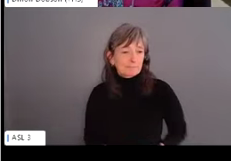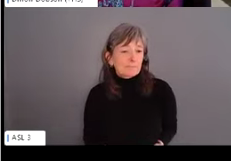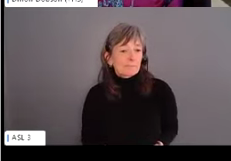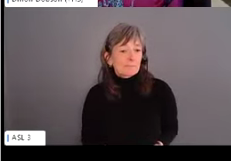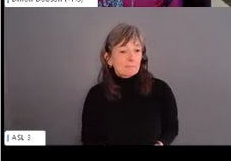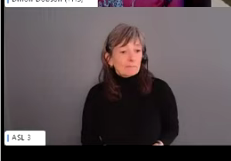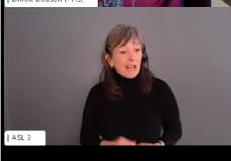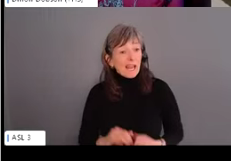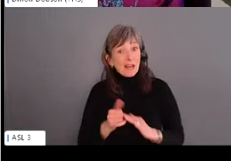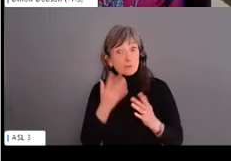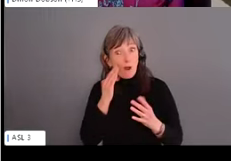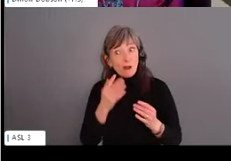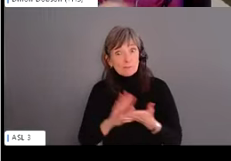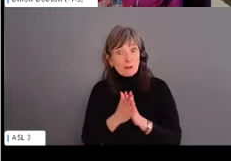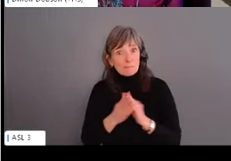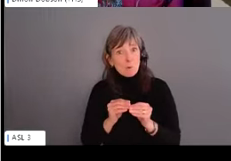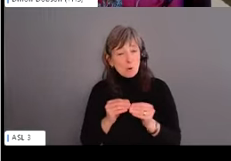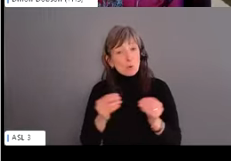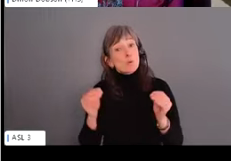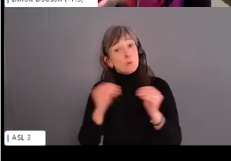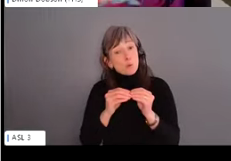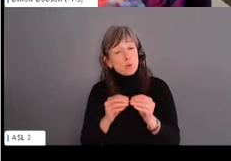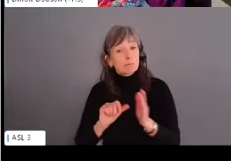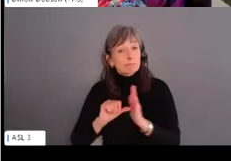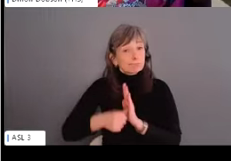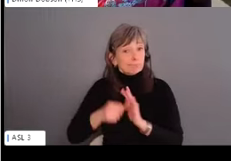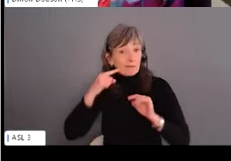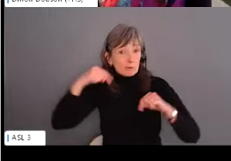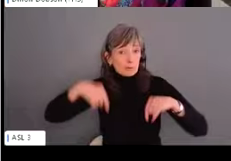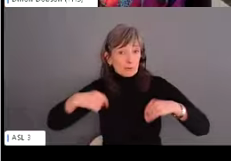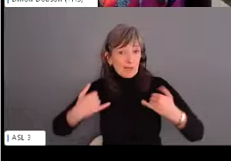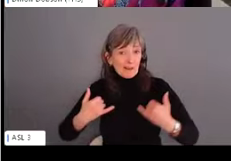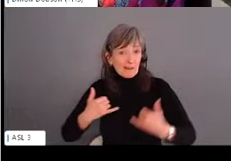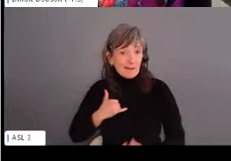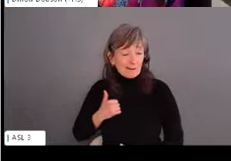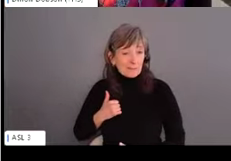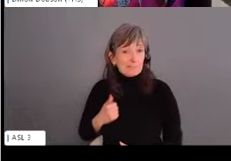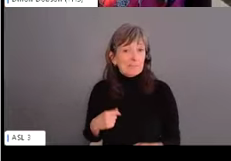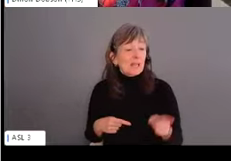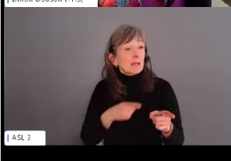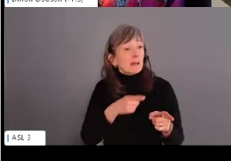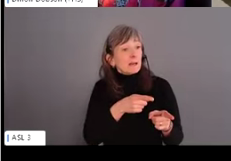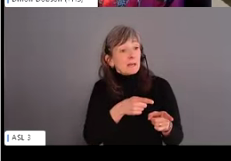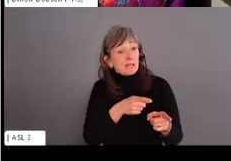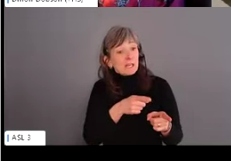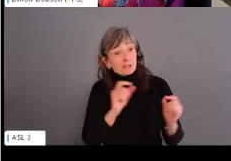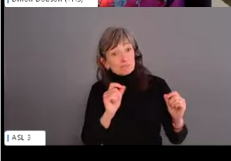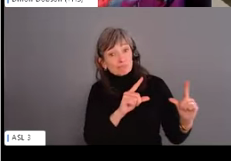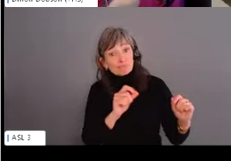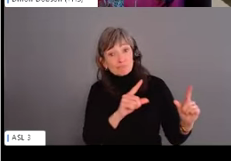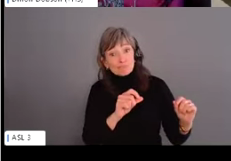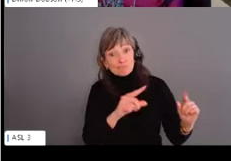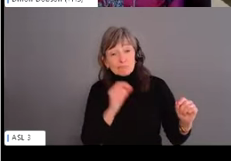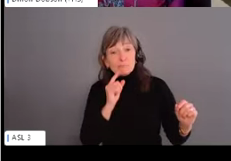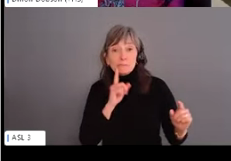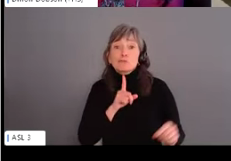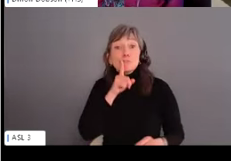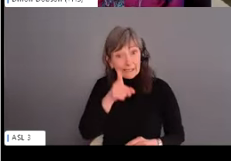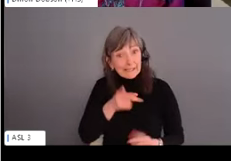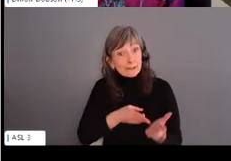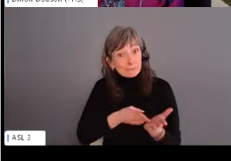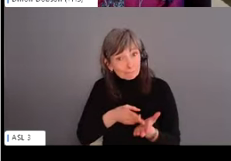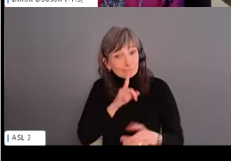country. I want to share with you that any of these title slides do have real photos of animals